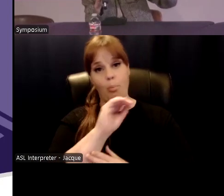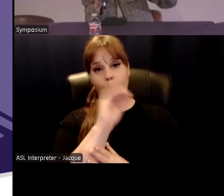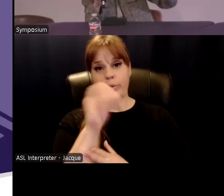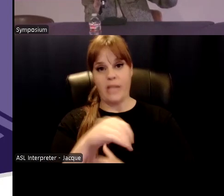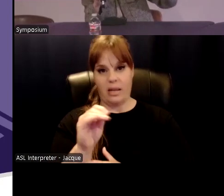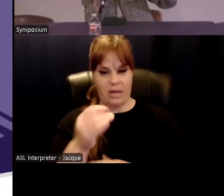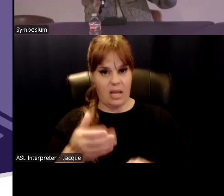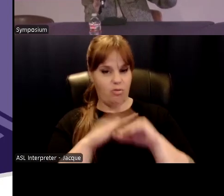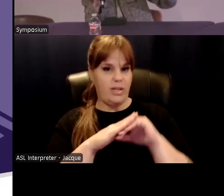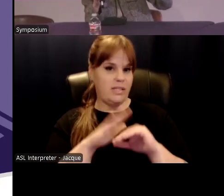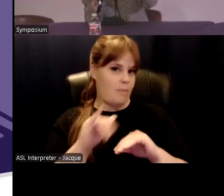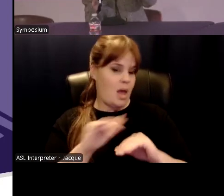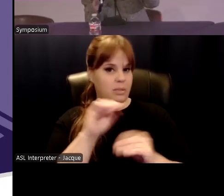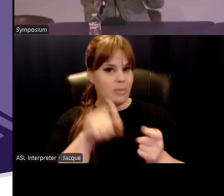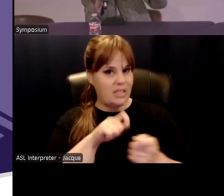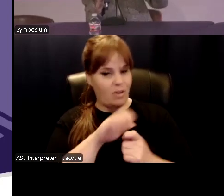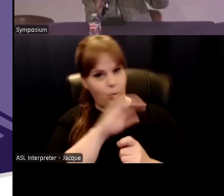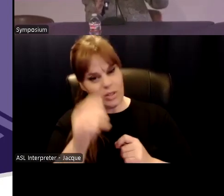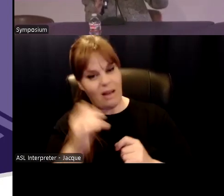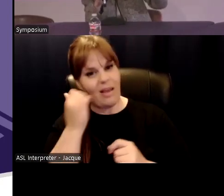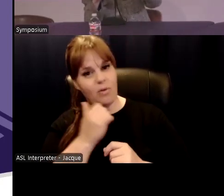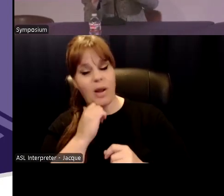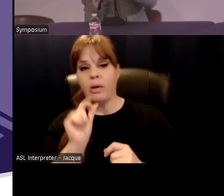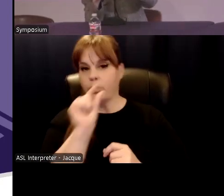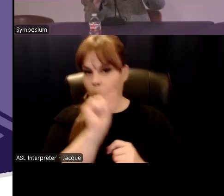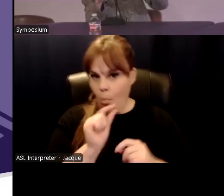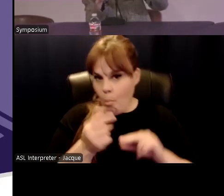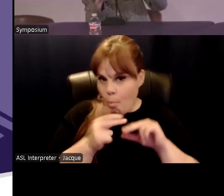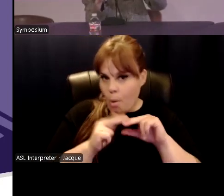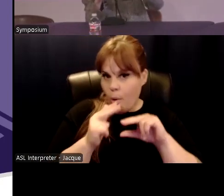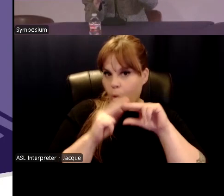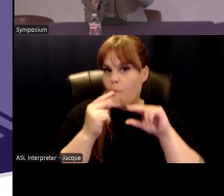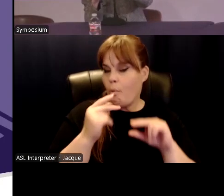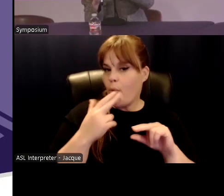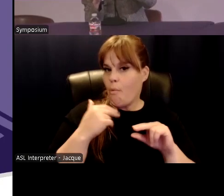by a certain percentage each day, very small amounts, but you can see what the